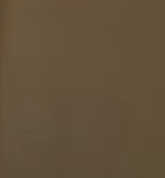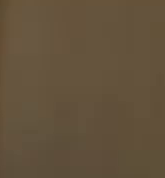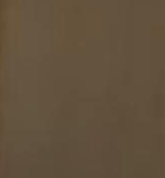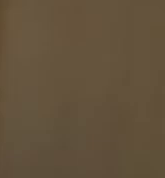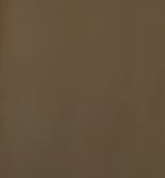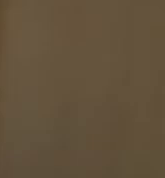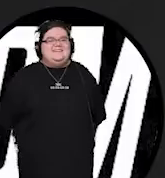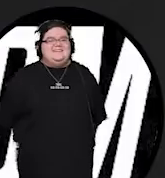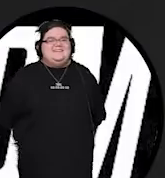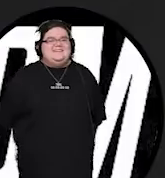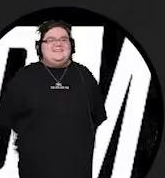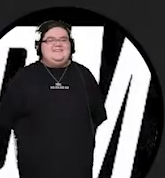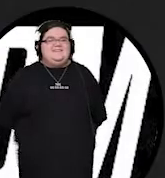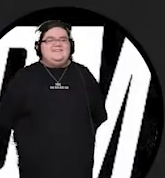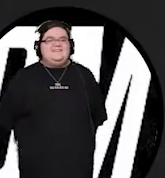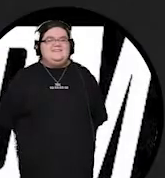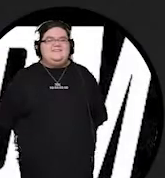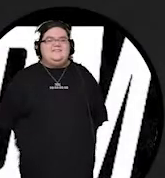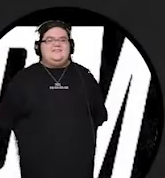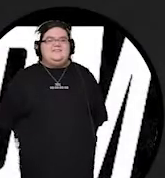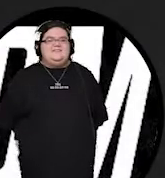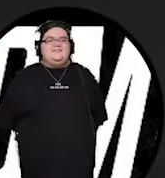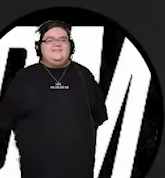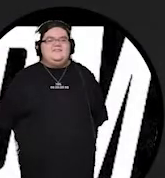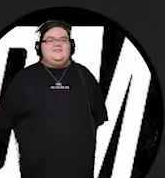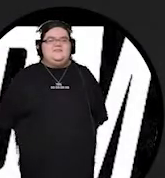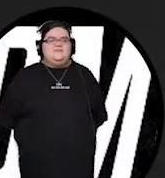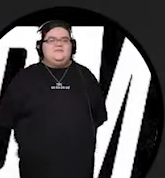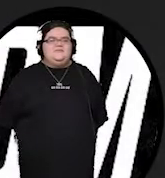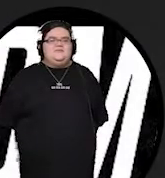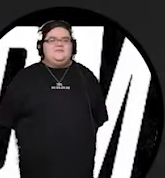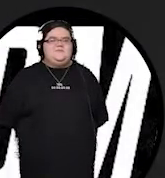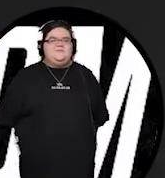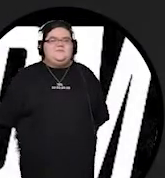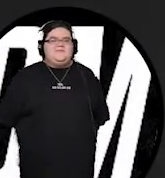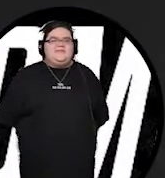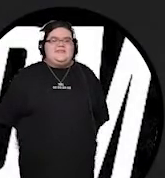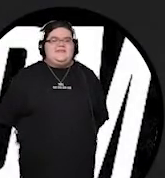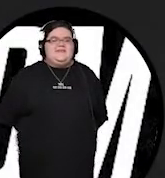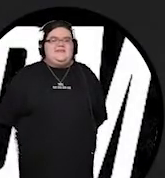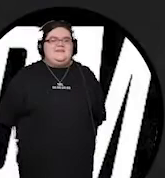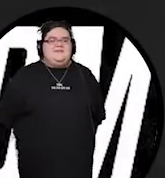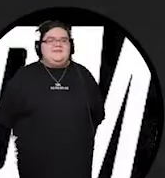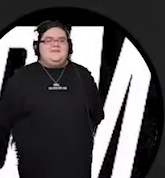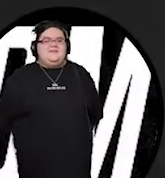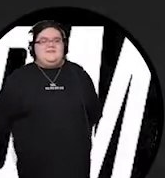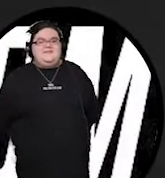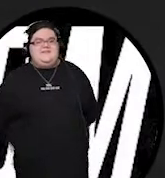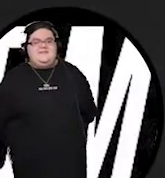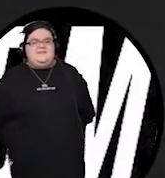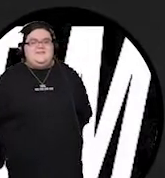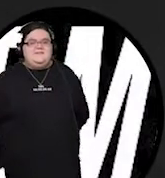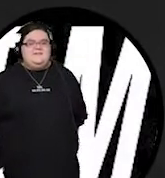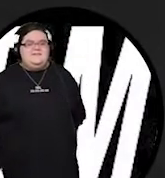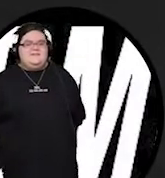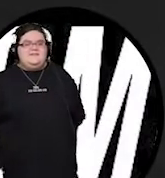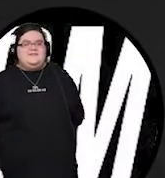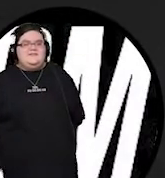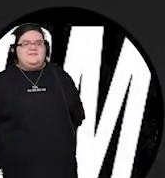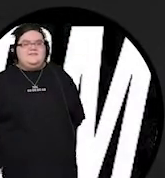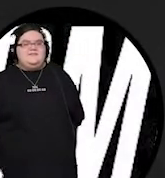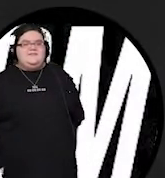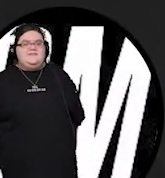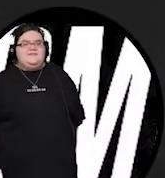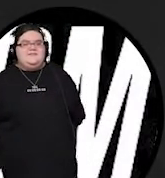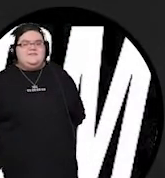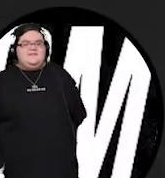though. Actually, I rate that one. Oh no. Thing is, if I saw this, I would genuinely think